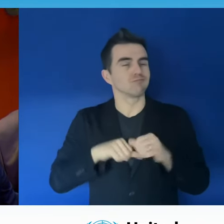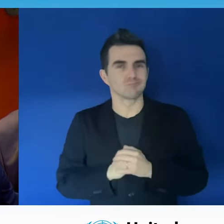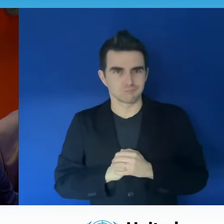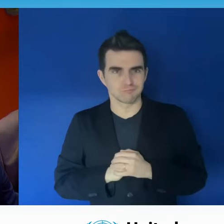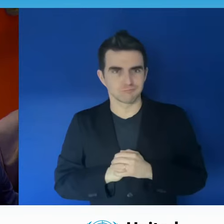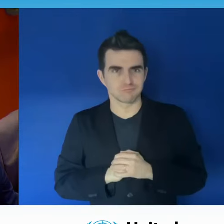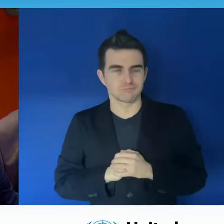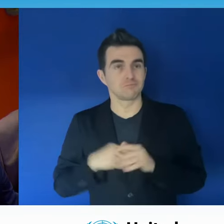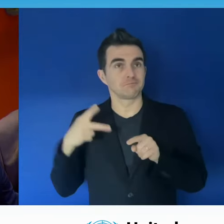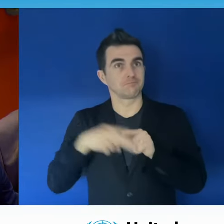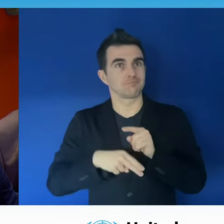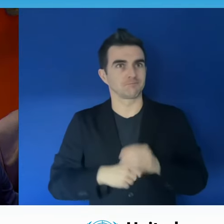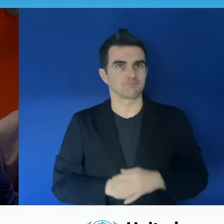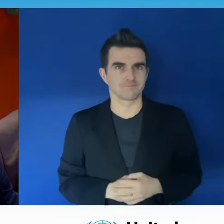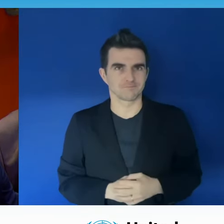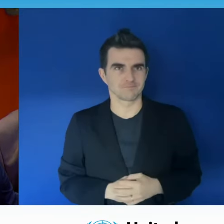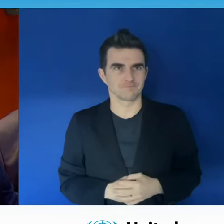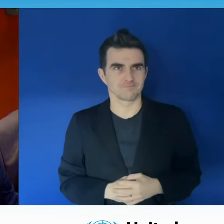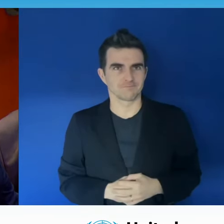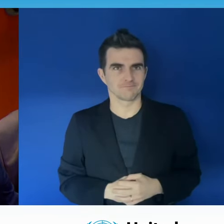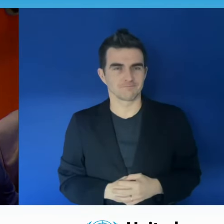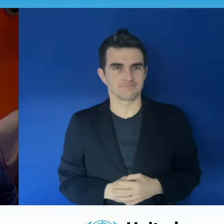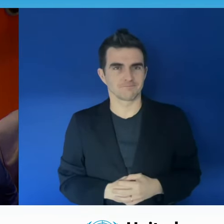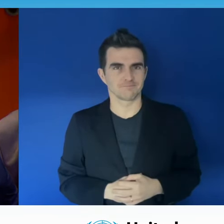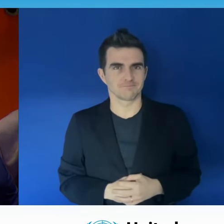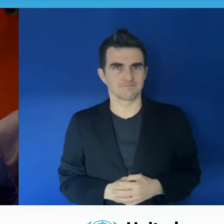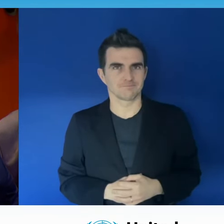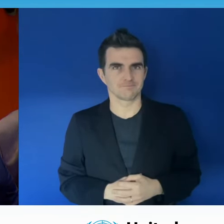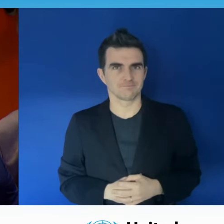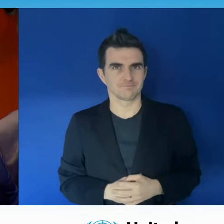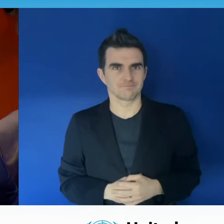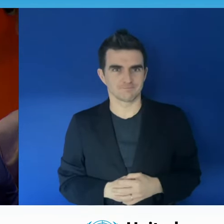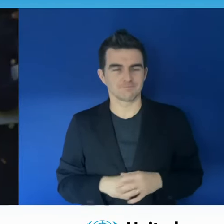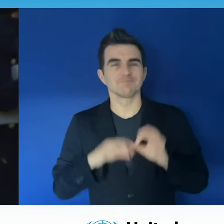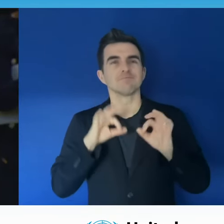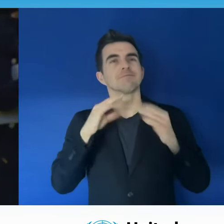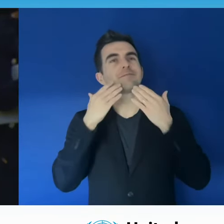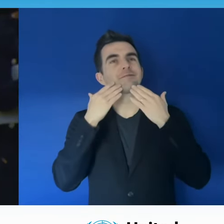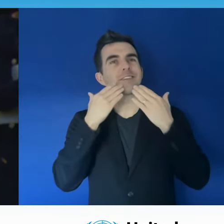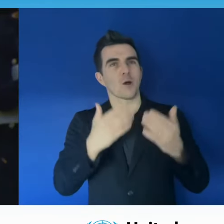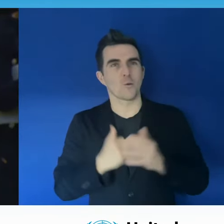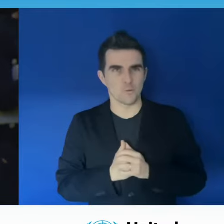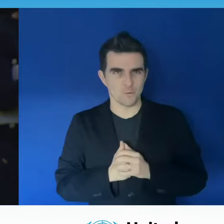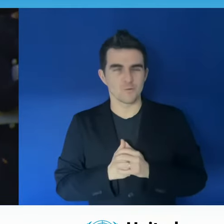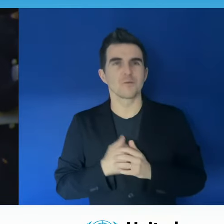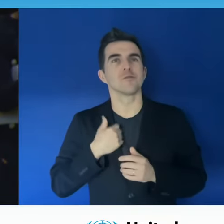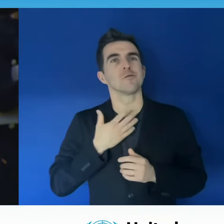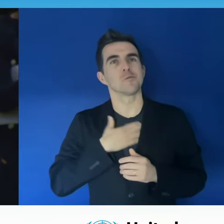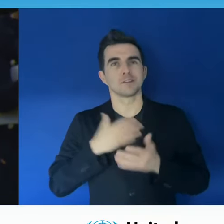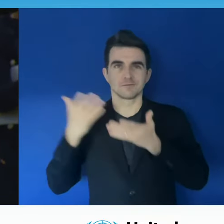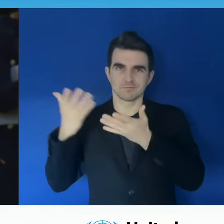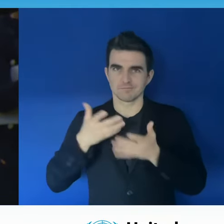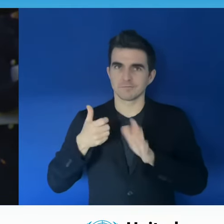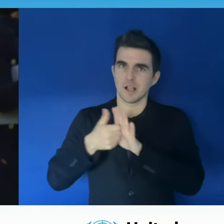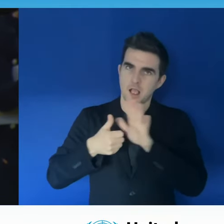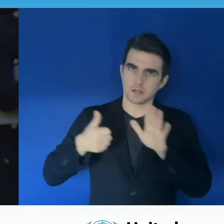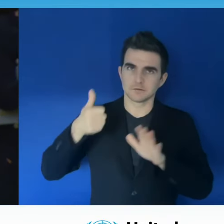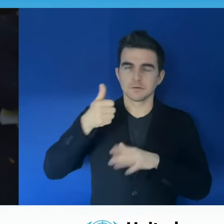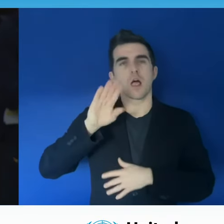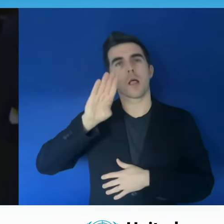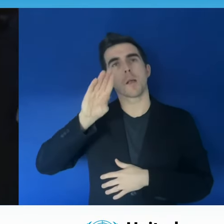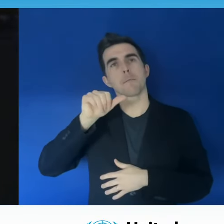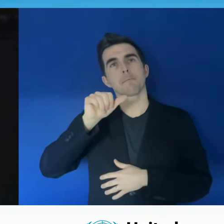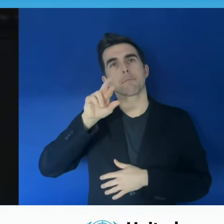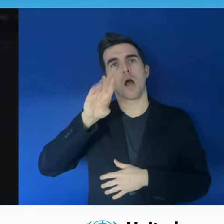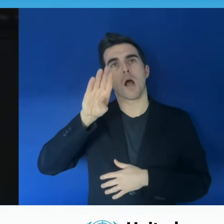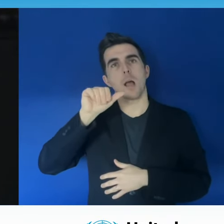Thank you. Now I'd like to invite Her Excellency Barbara, Minister of Tourism and Hospitality